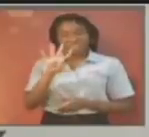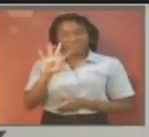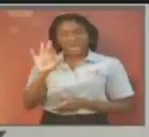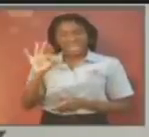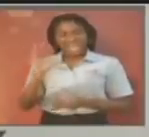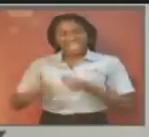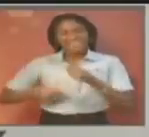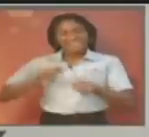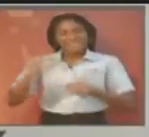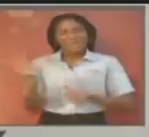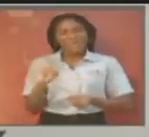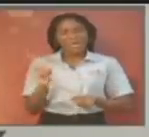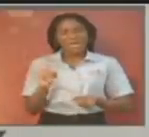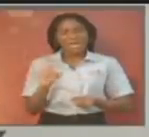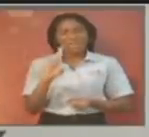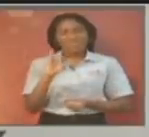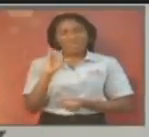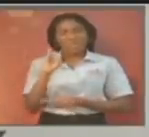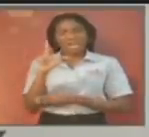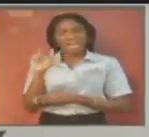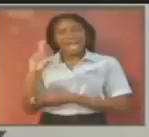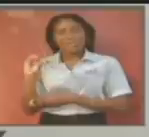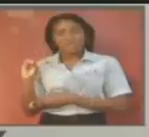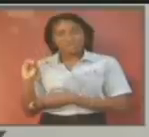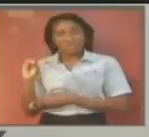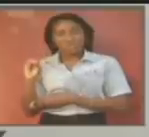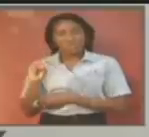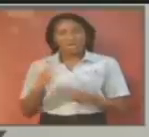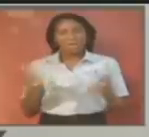1,349 at Rio Claro, totaling